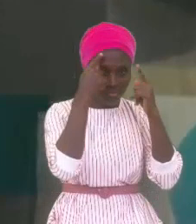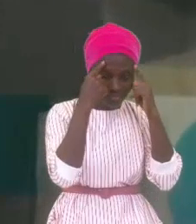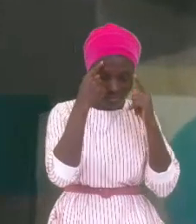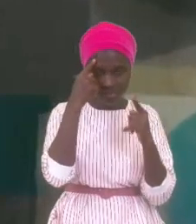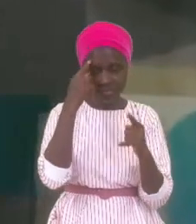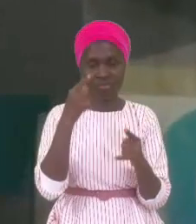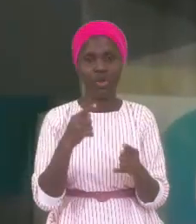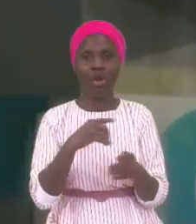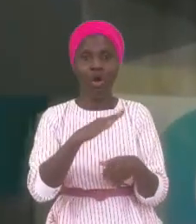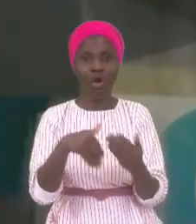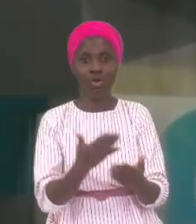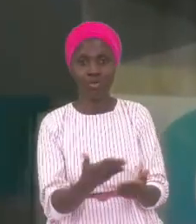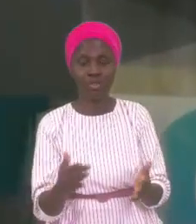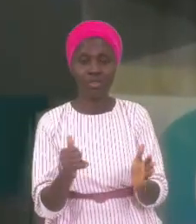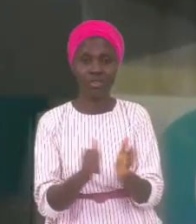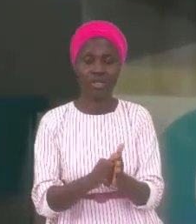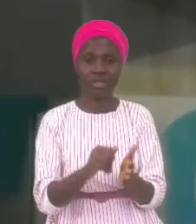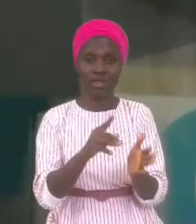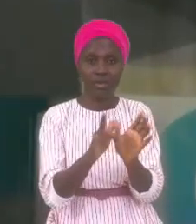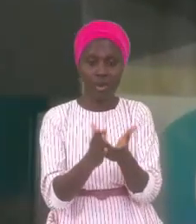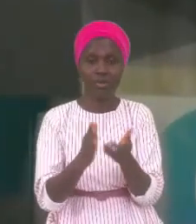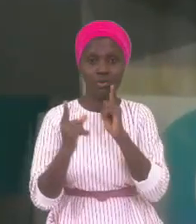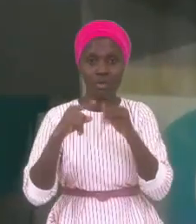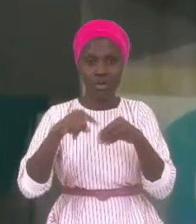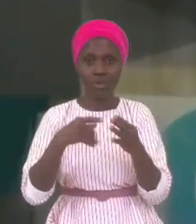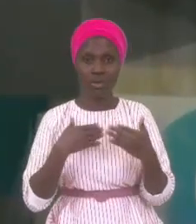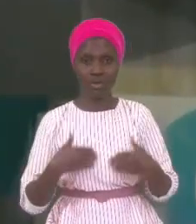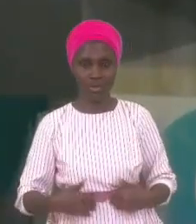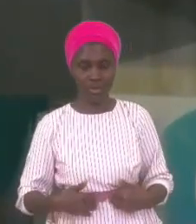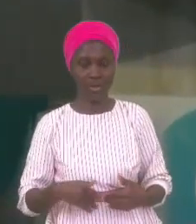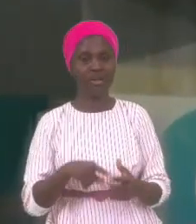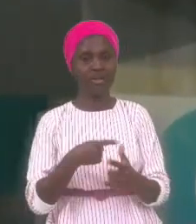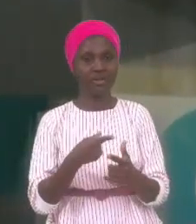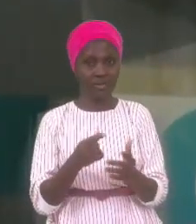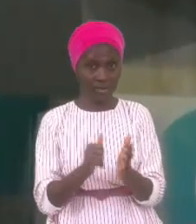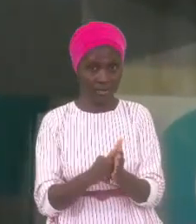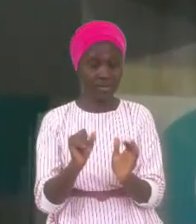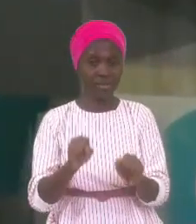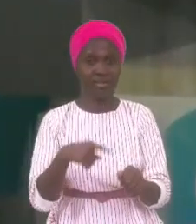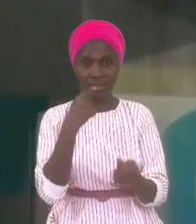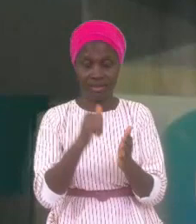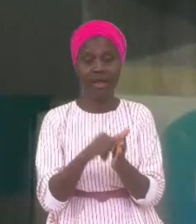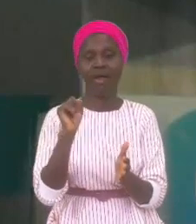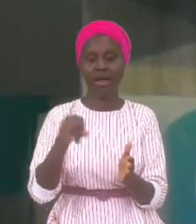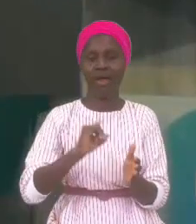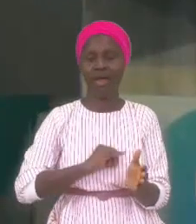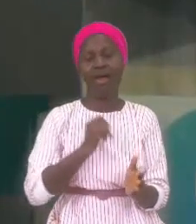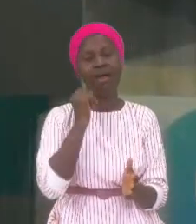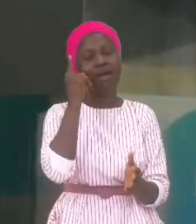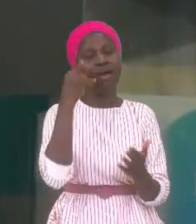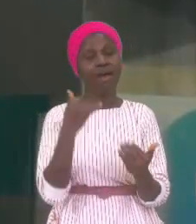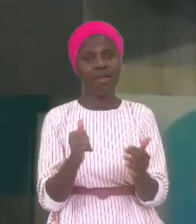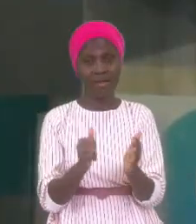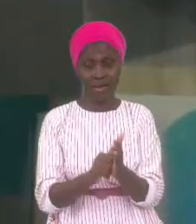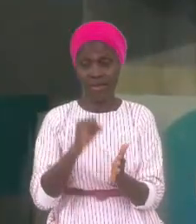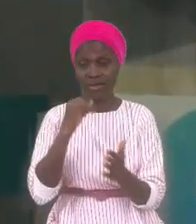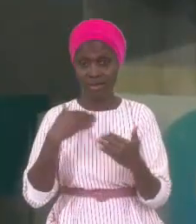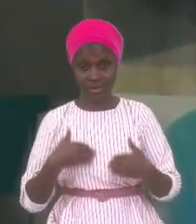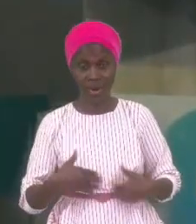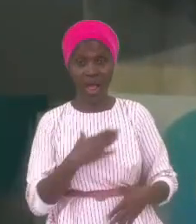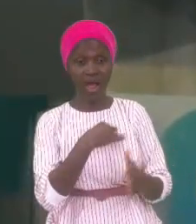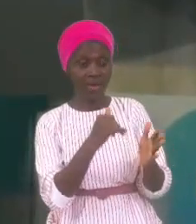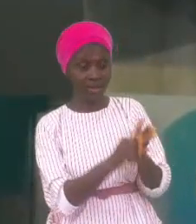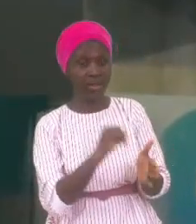body, all those metaphors, yes, I understand now, that is the body and that is the church. Number